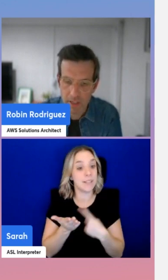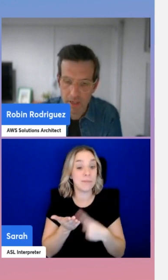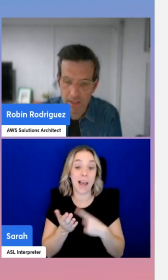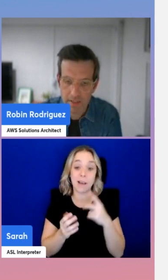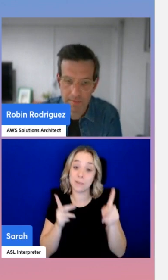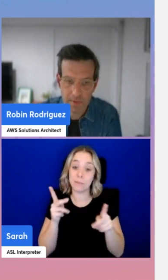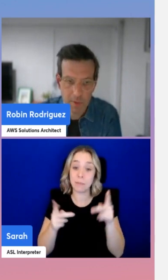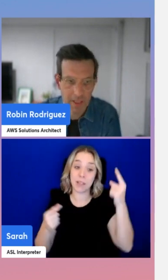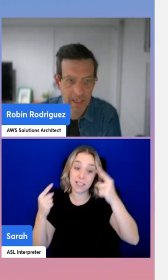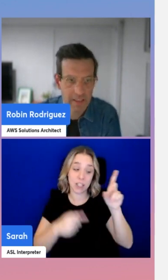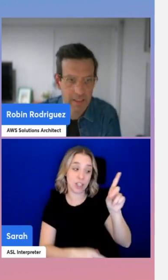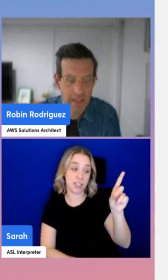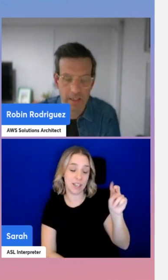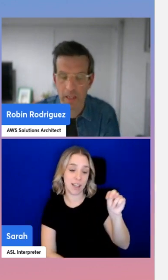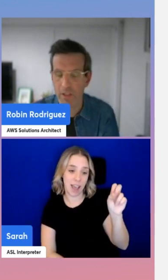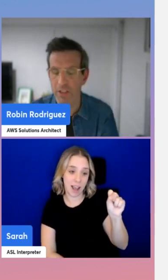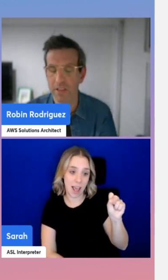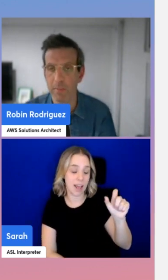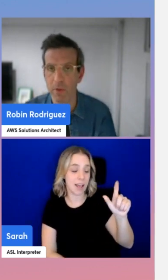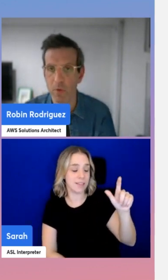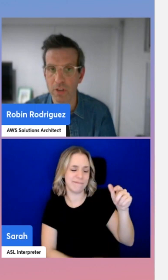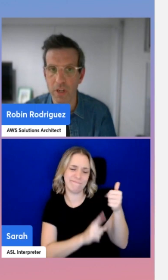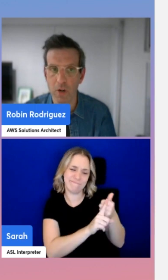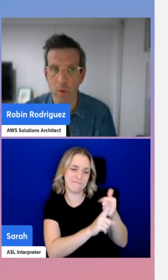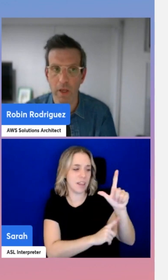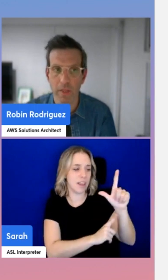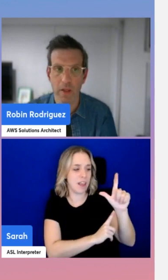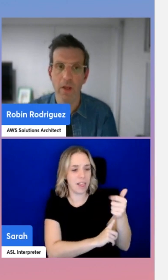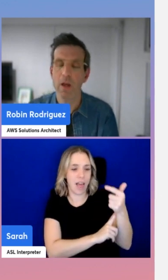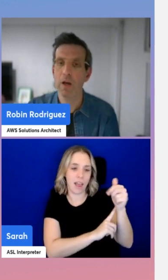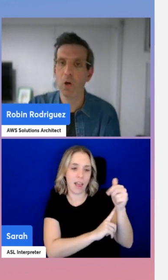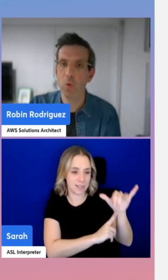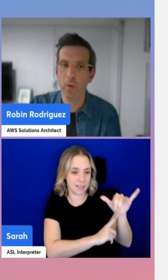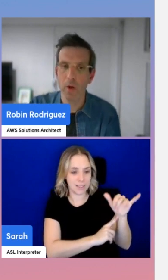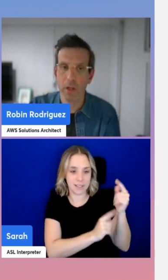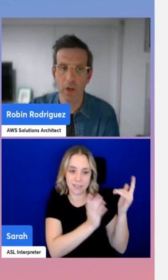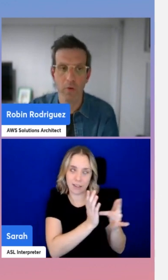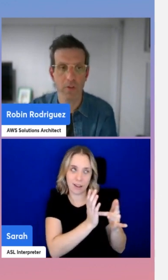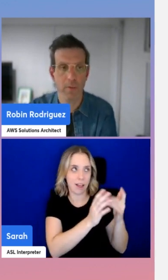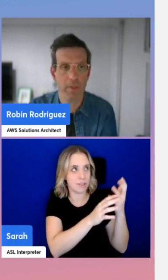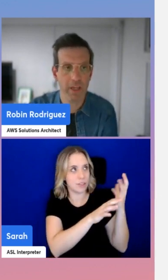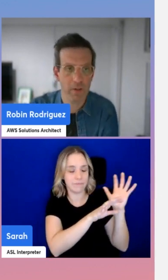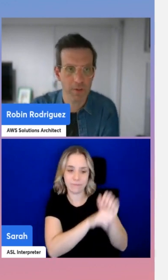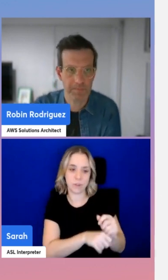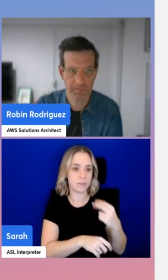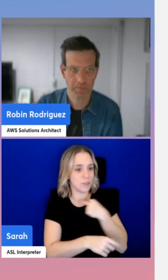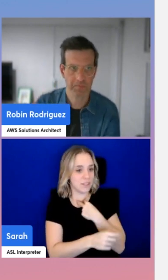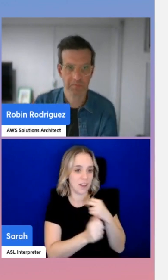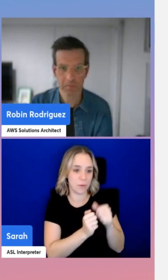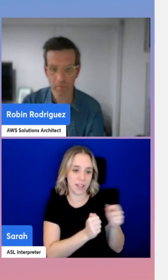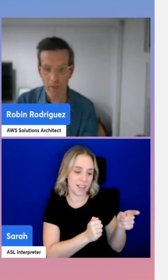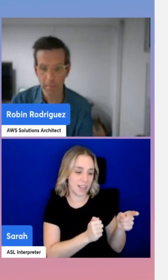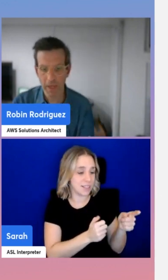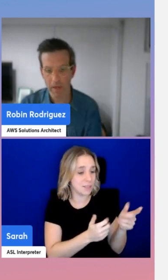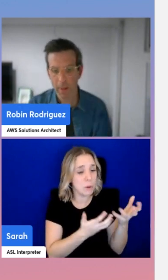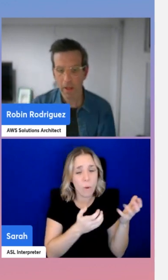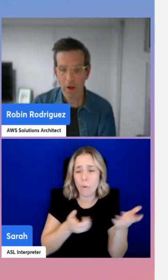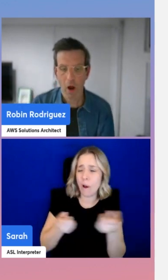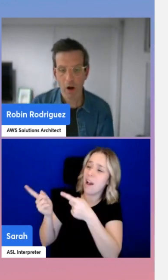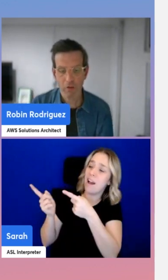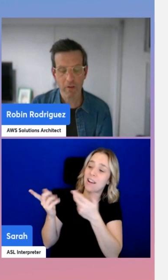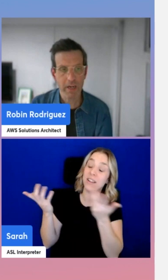consider DNS, a legacy technology, something we're stuck with. Oh, we want to go do something else.